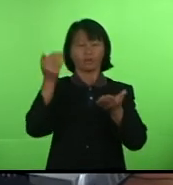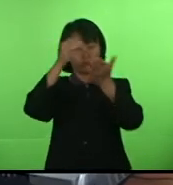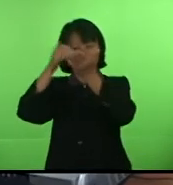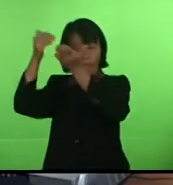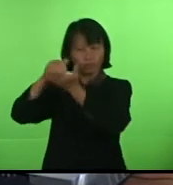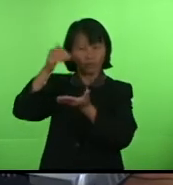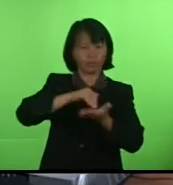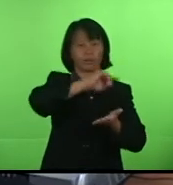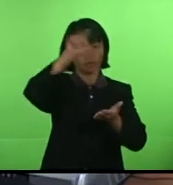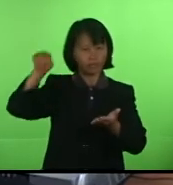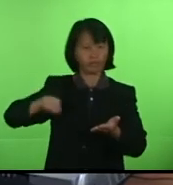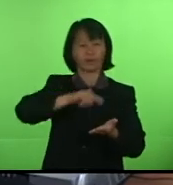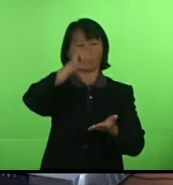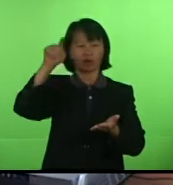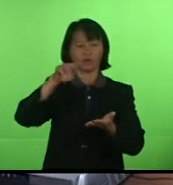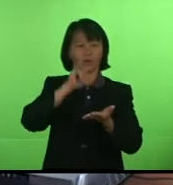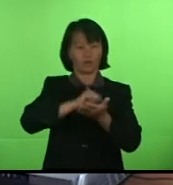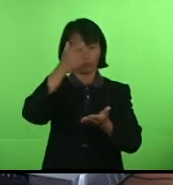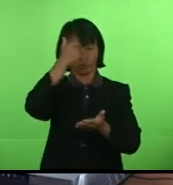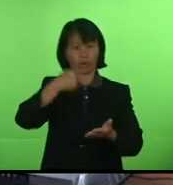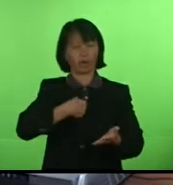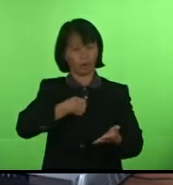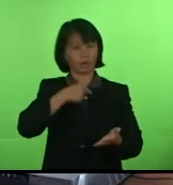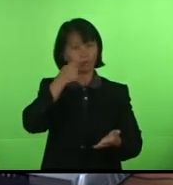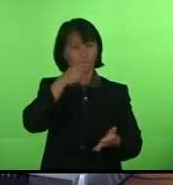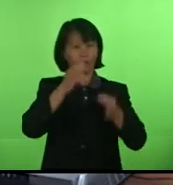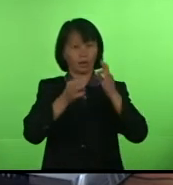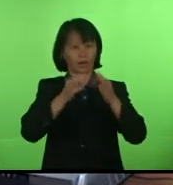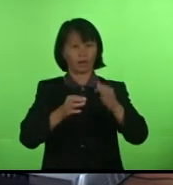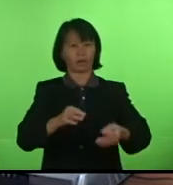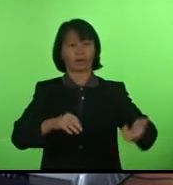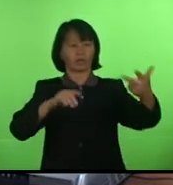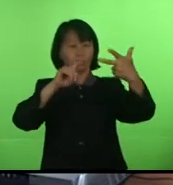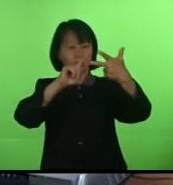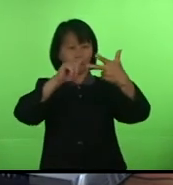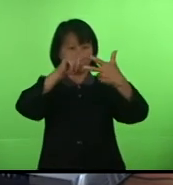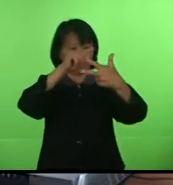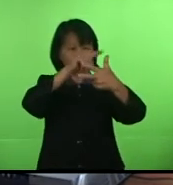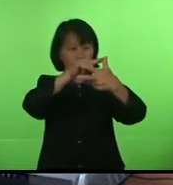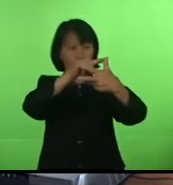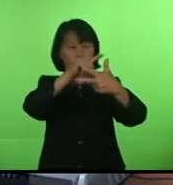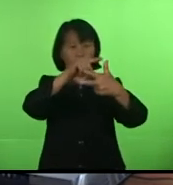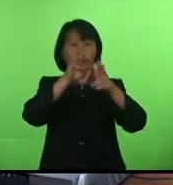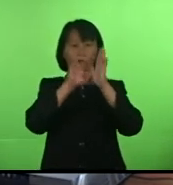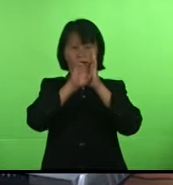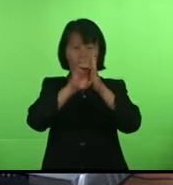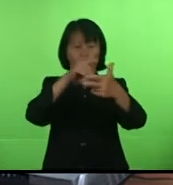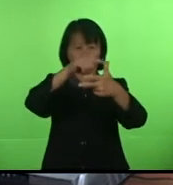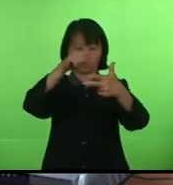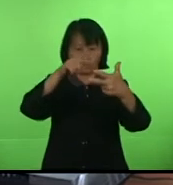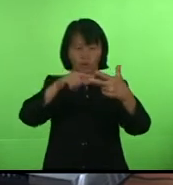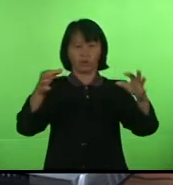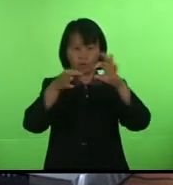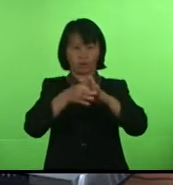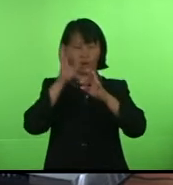So therefore, like I said, if you combine this with the two other models before this, you will come up with a rather good picture